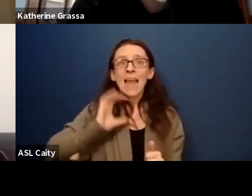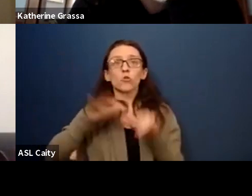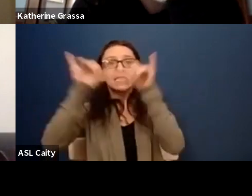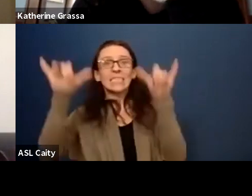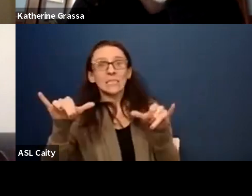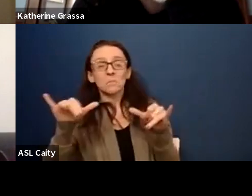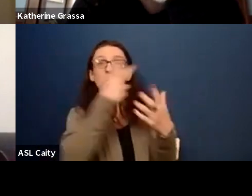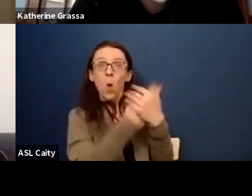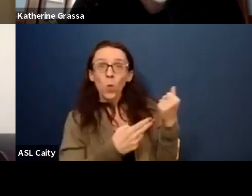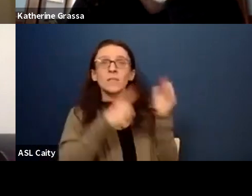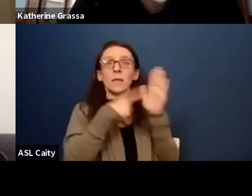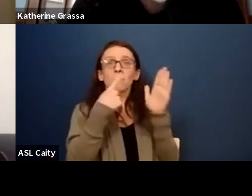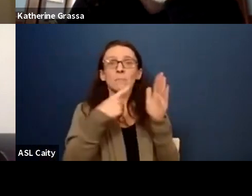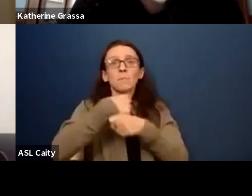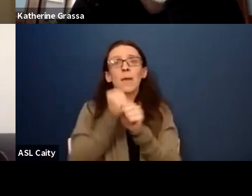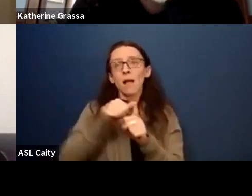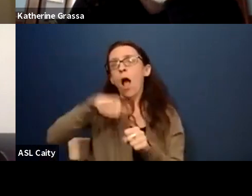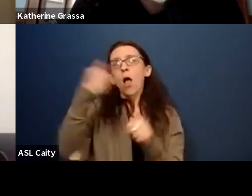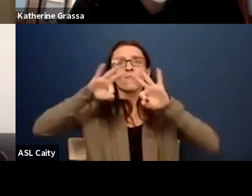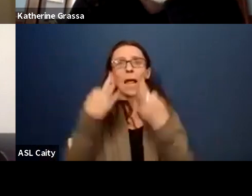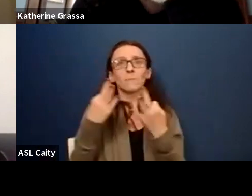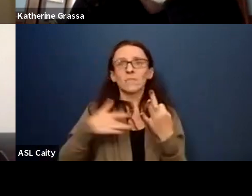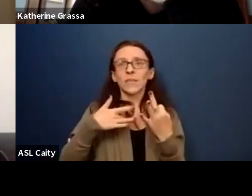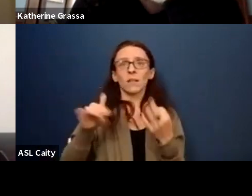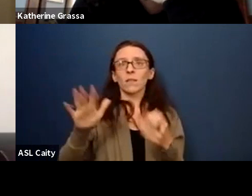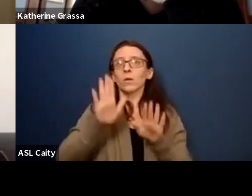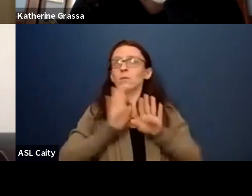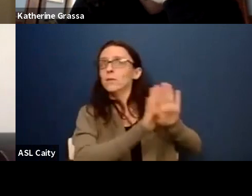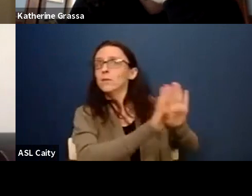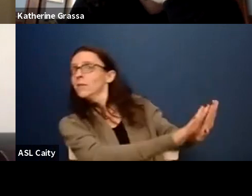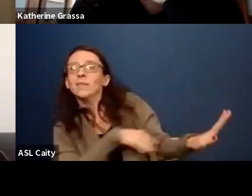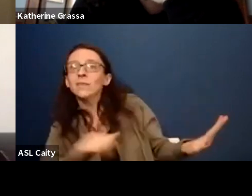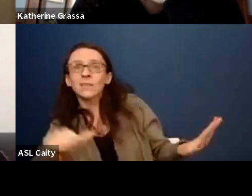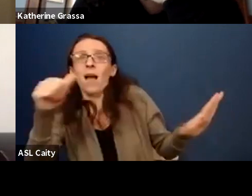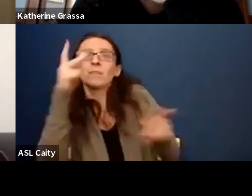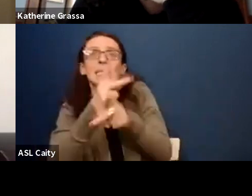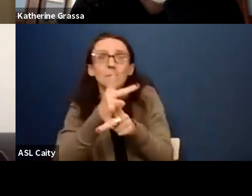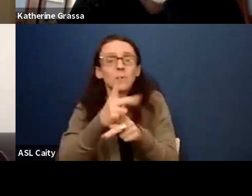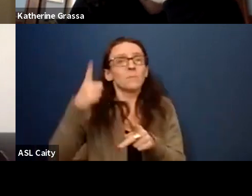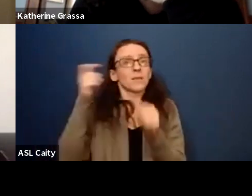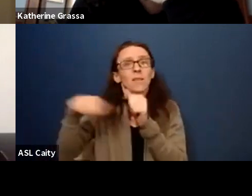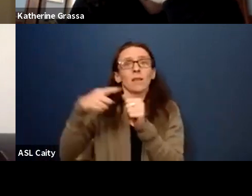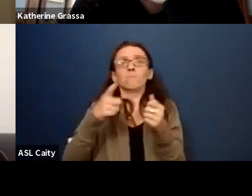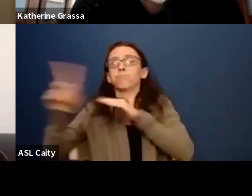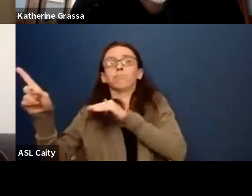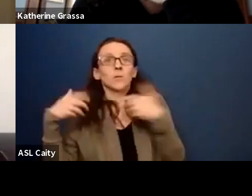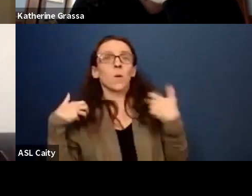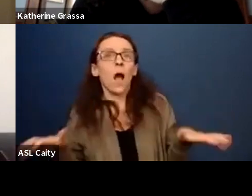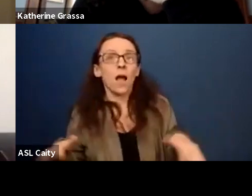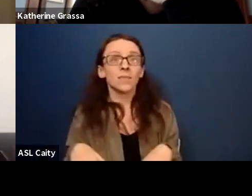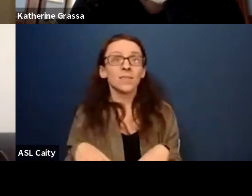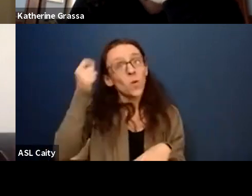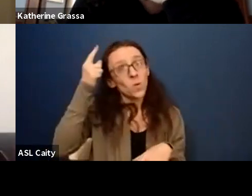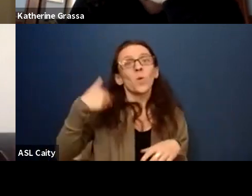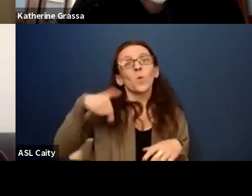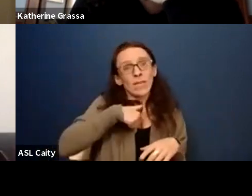drive families away to other districts as it is. I don't think it's a model that we should say because we do it elsewhere, we replicate it. For those of us